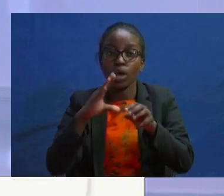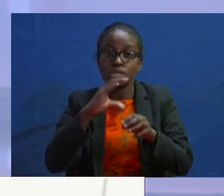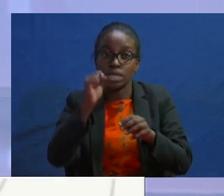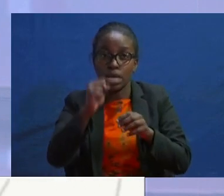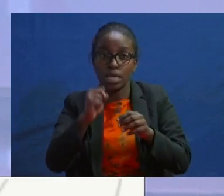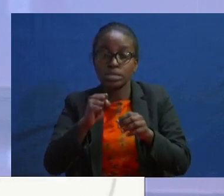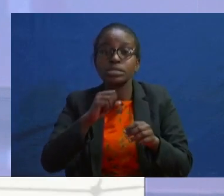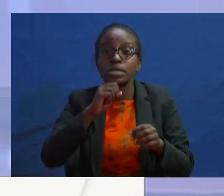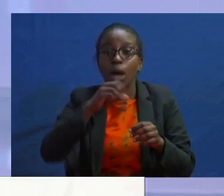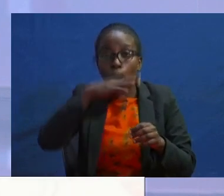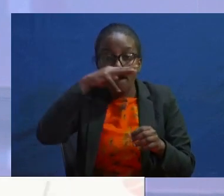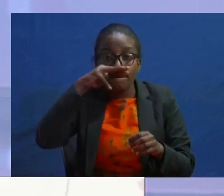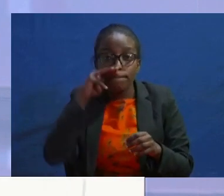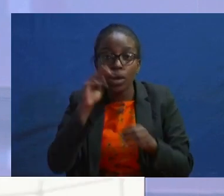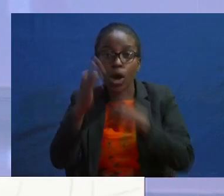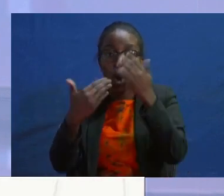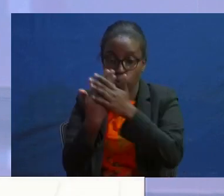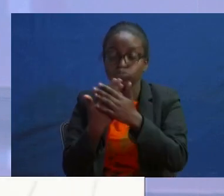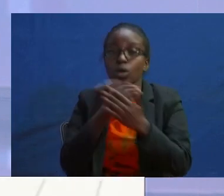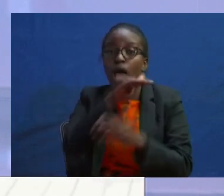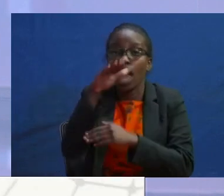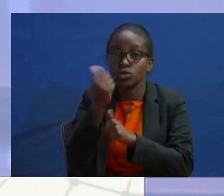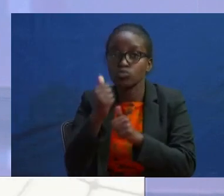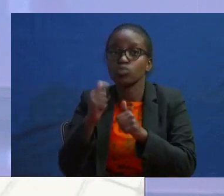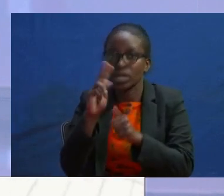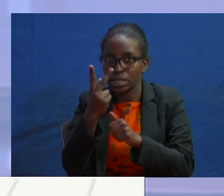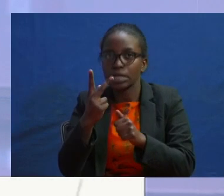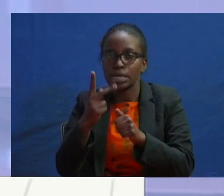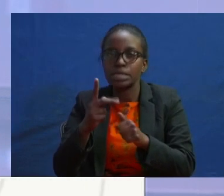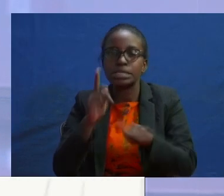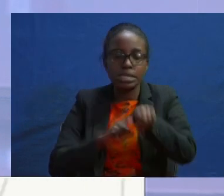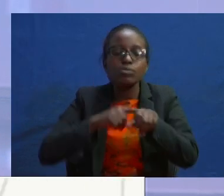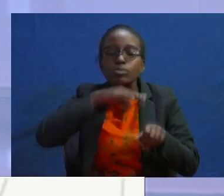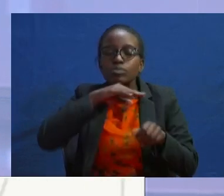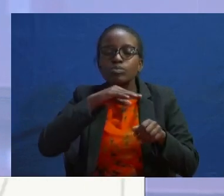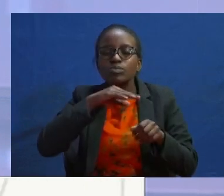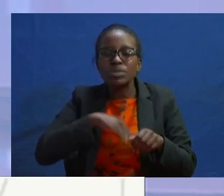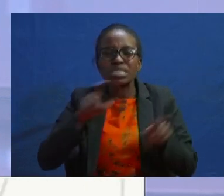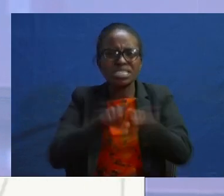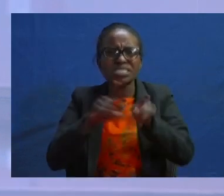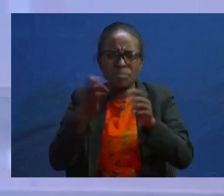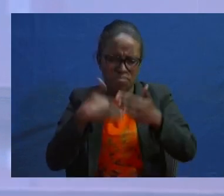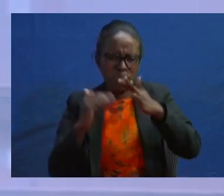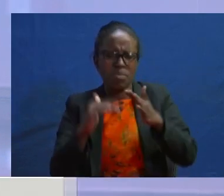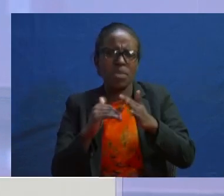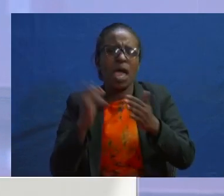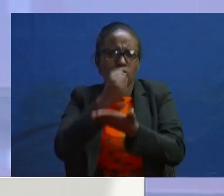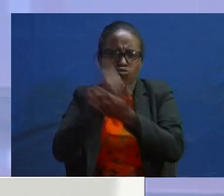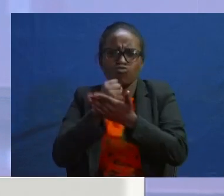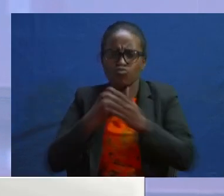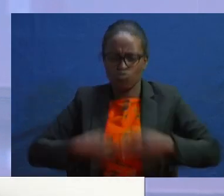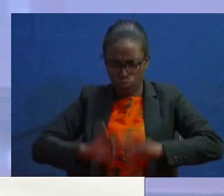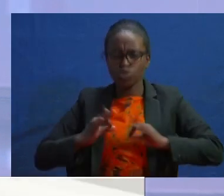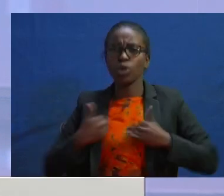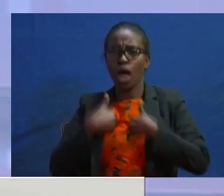Musalia Mudavadi urged all Kenyans to rally behind Raila to help him secure the job as he awaits the official launch of his